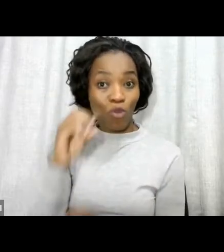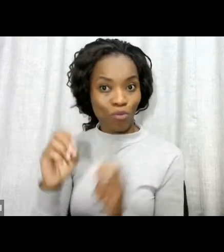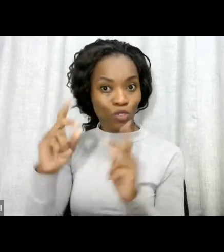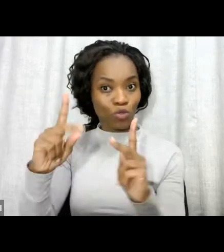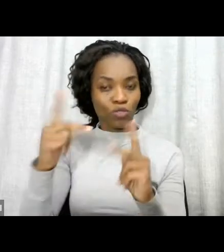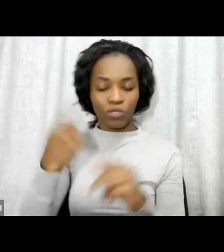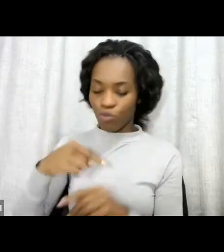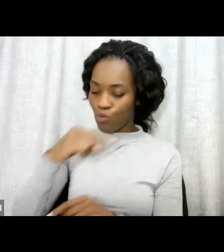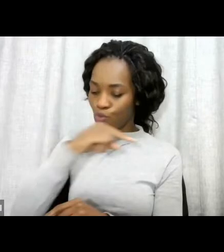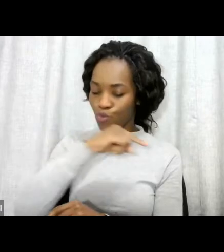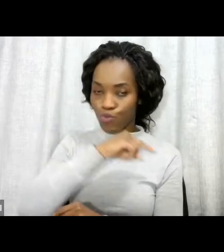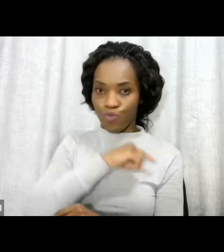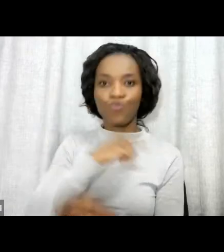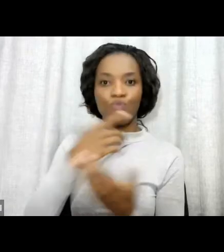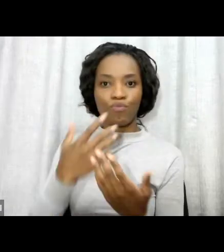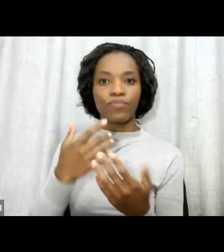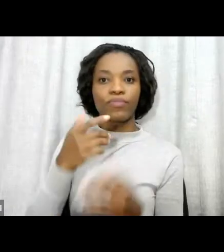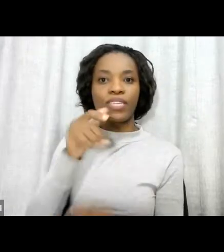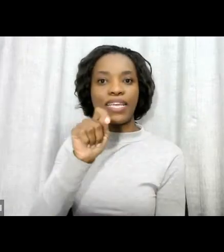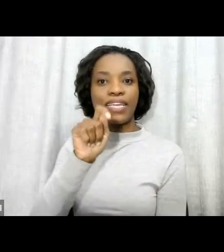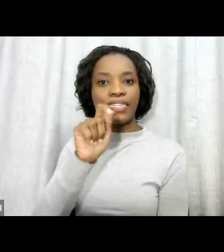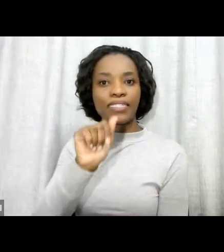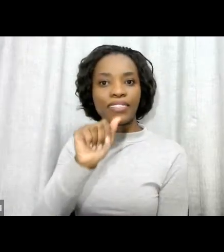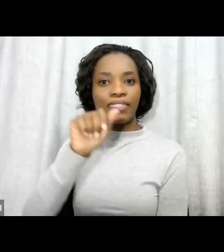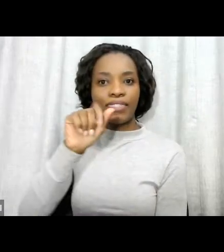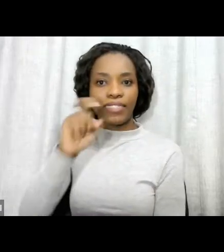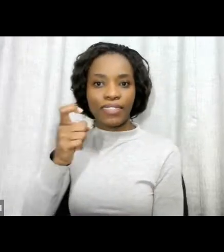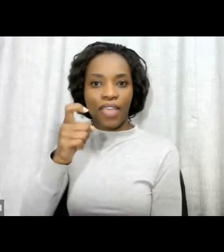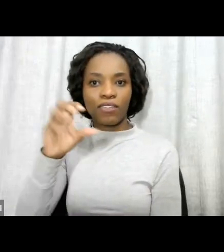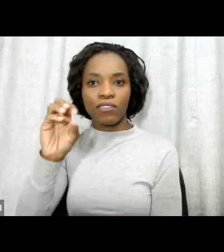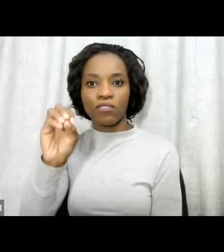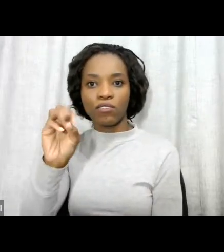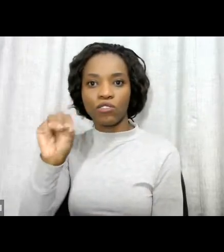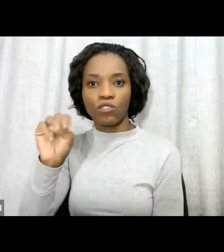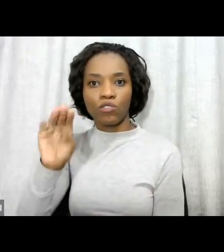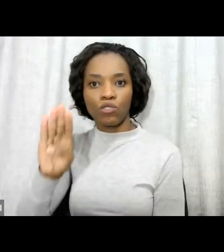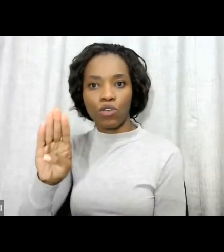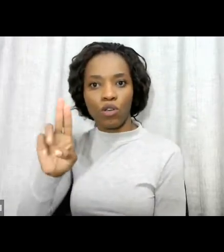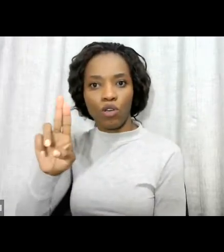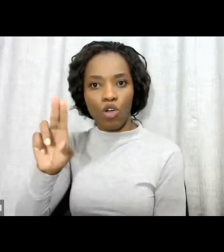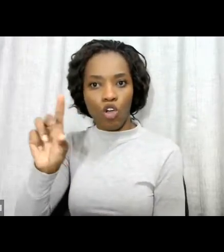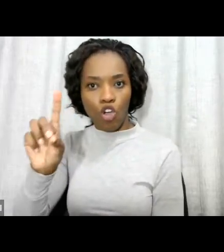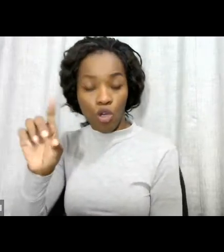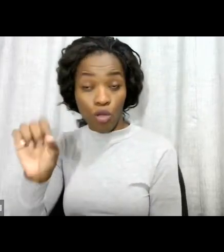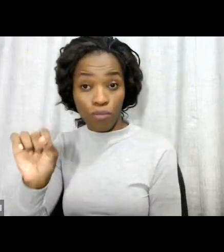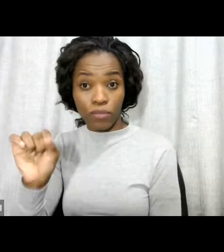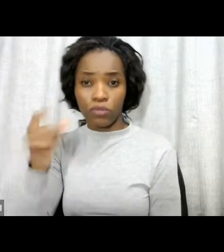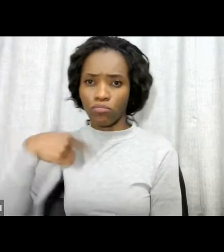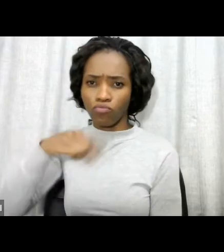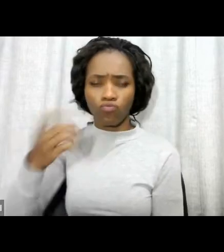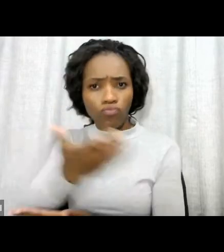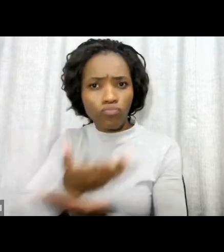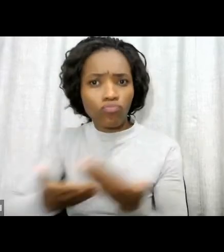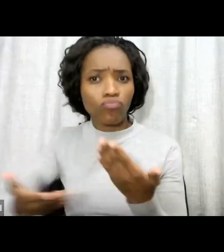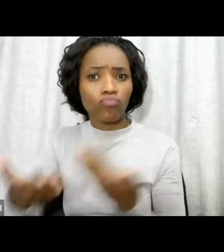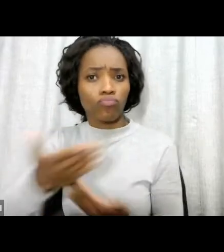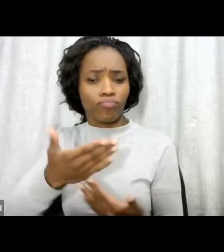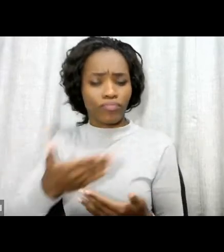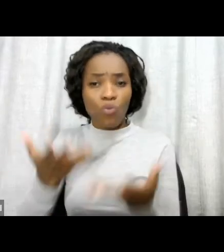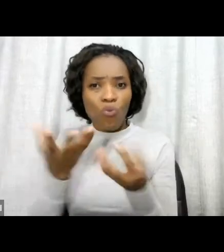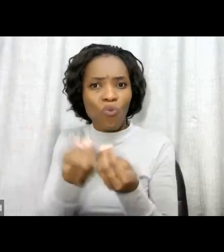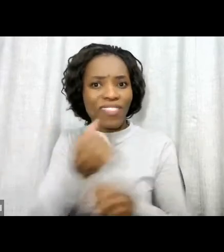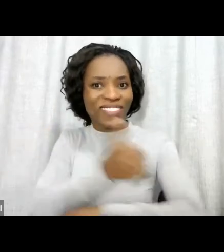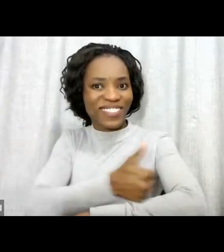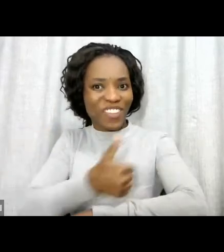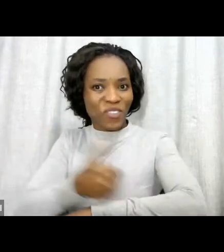Office of the Tax Ombudsman to engage with the stakeholders at this platform. I will be talking